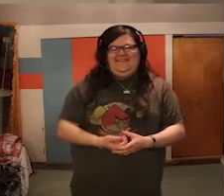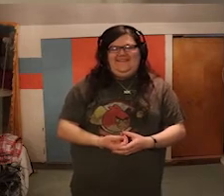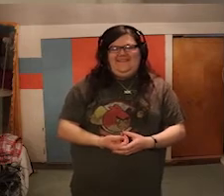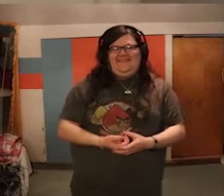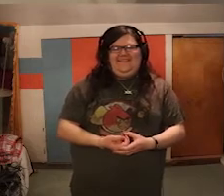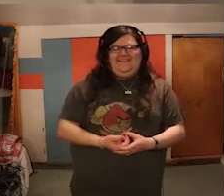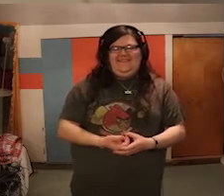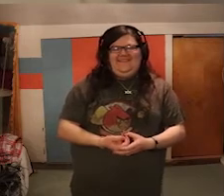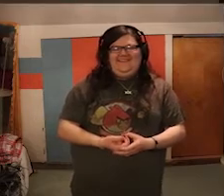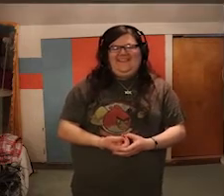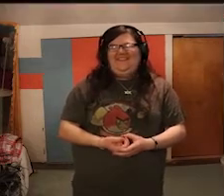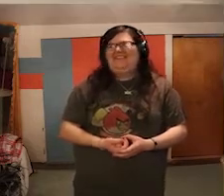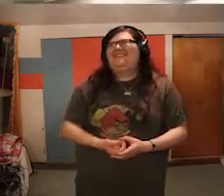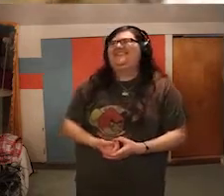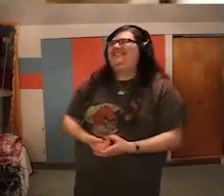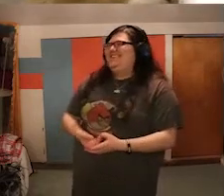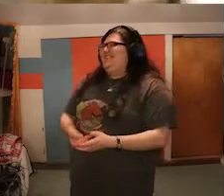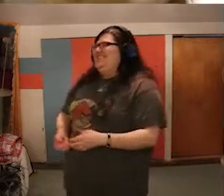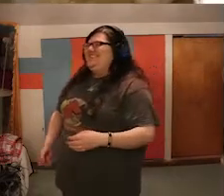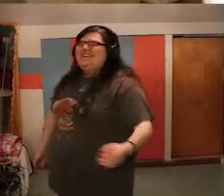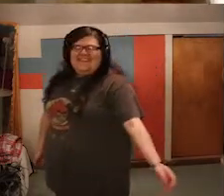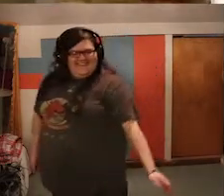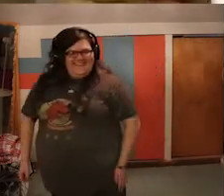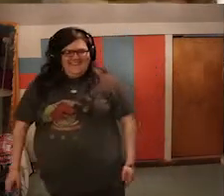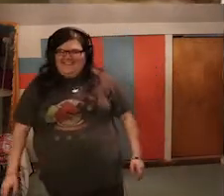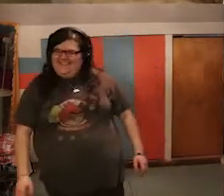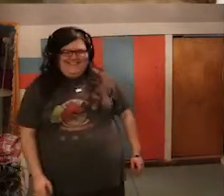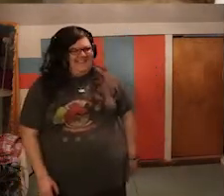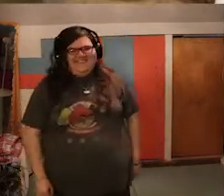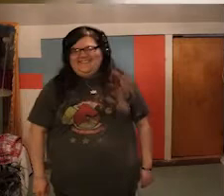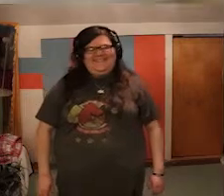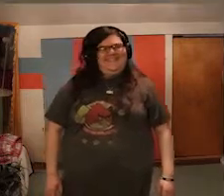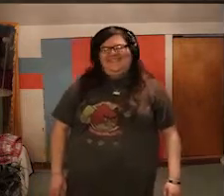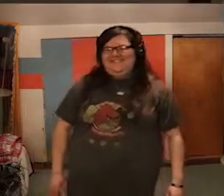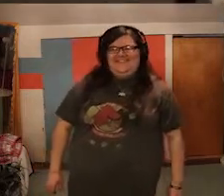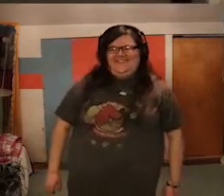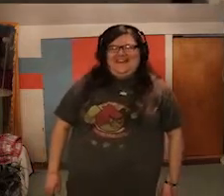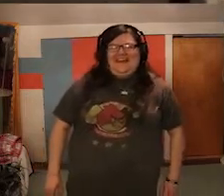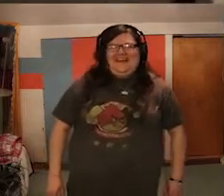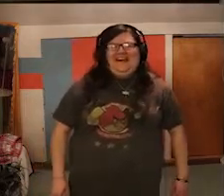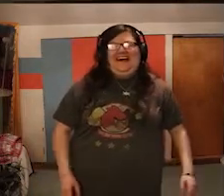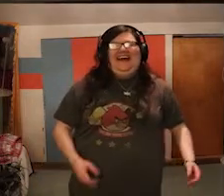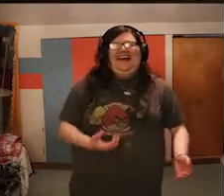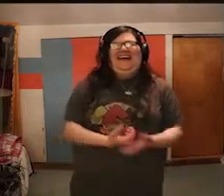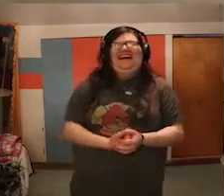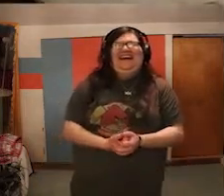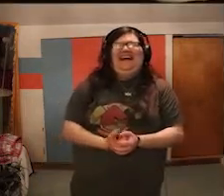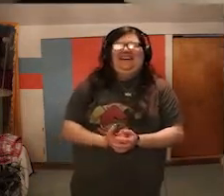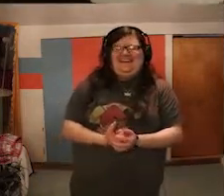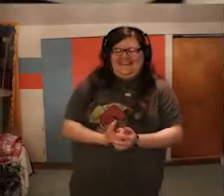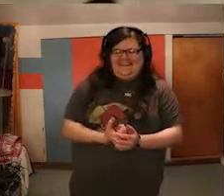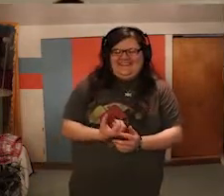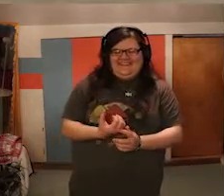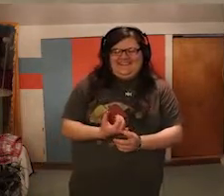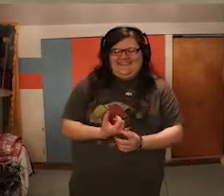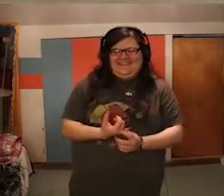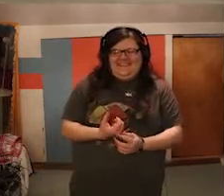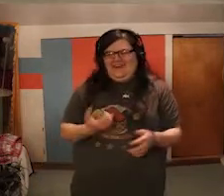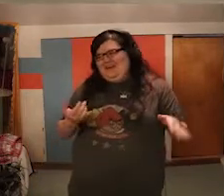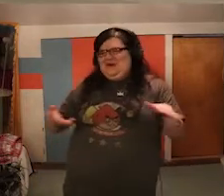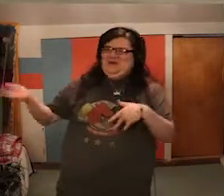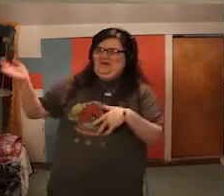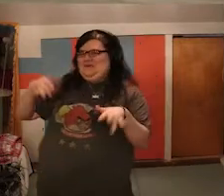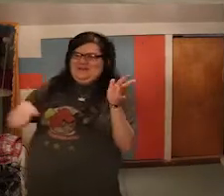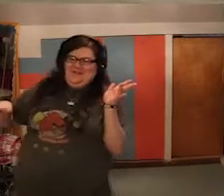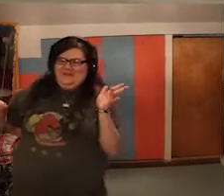relationship with the musical talent. That's what it is. Oh my god! I mean, yeah, ran off his thing. I mean, my diss track. You know what I'm saying?